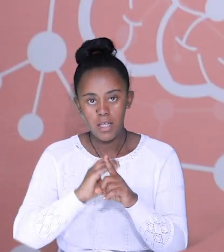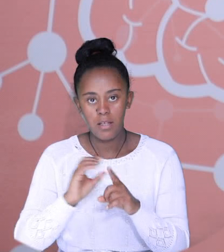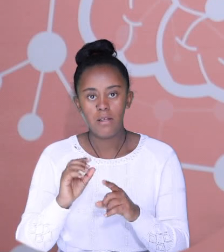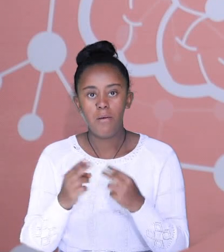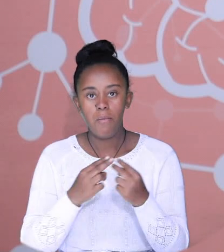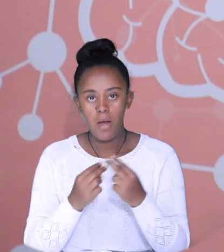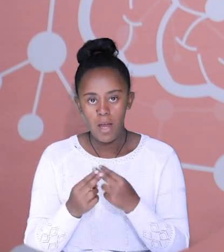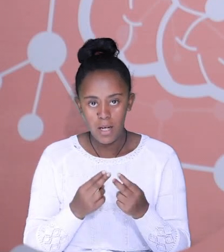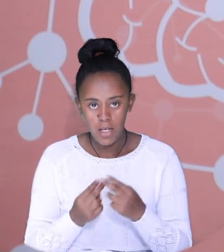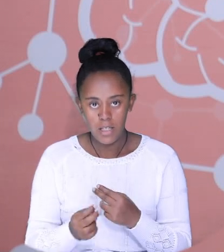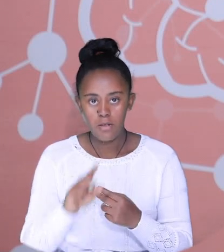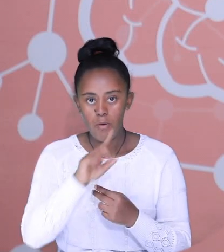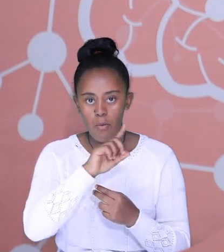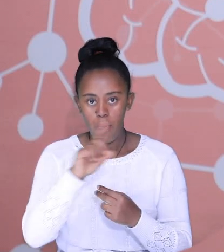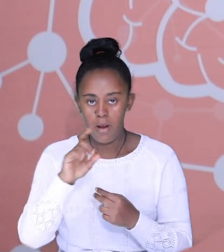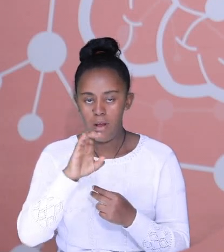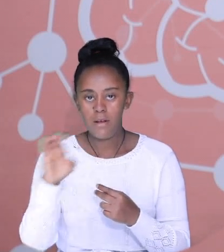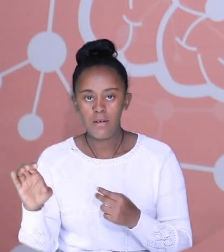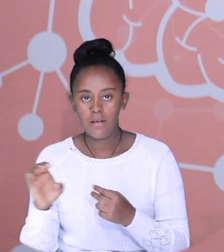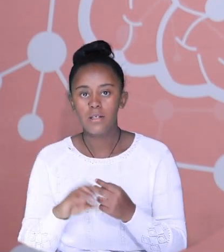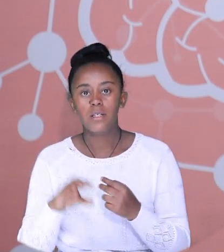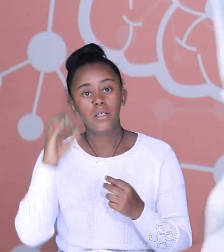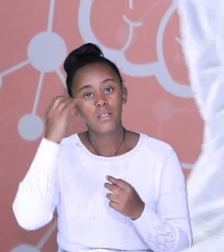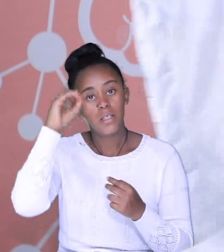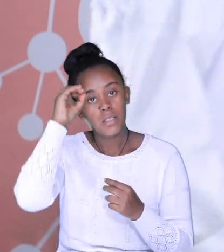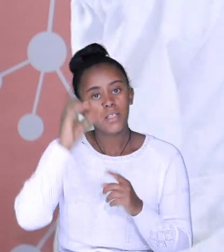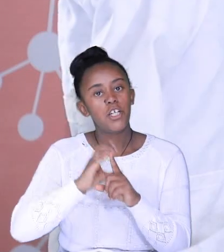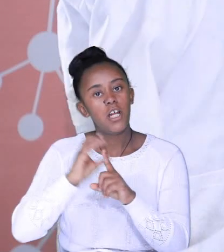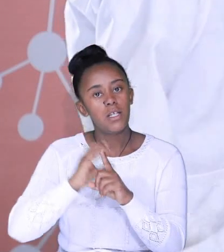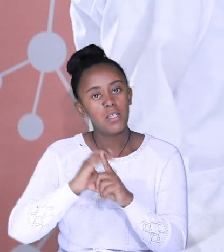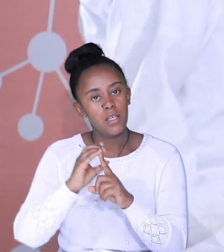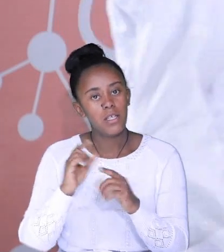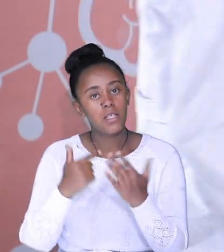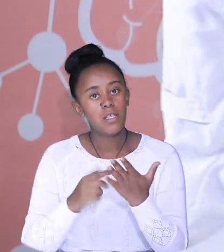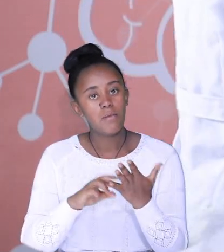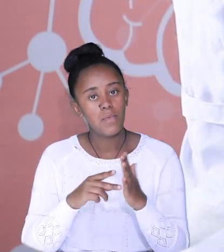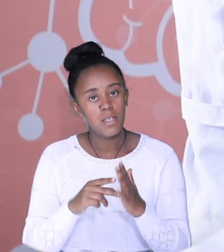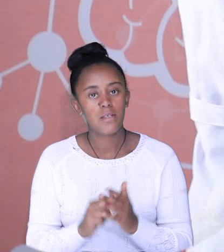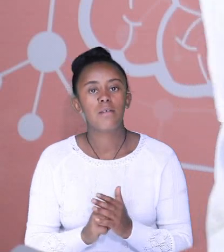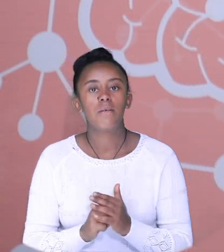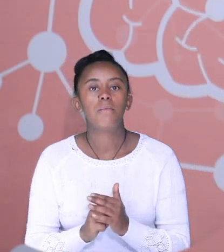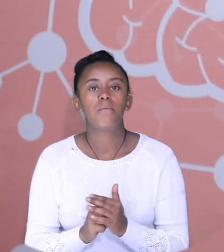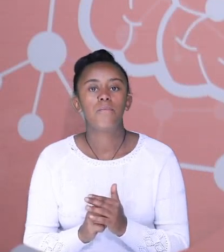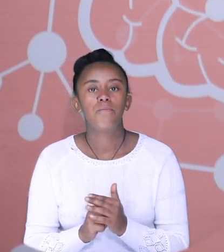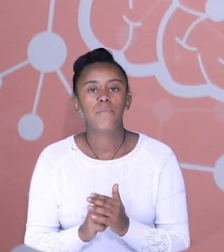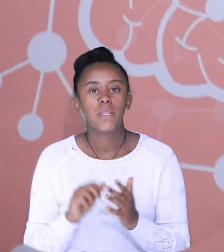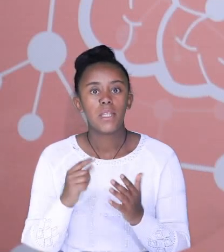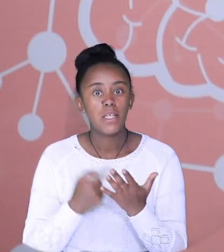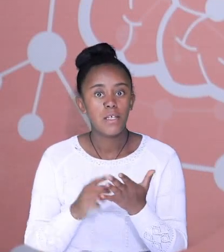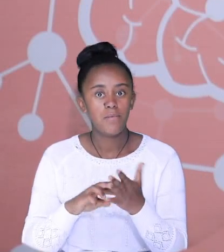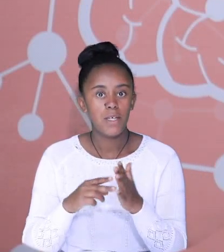minus 100 degree Celsius. This means